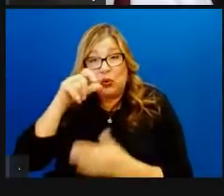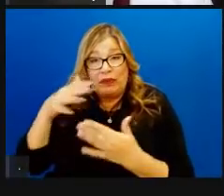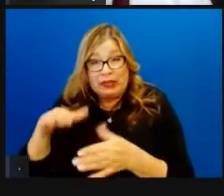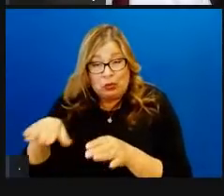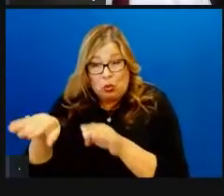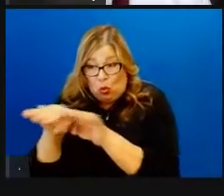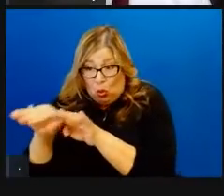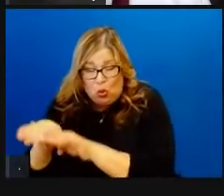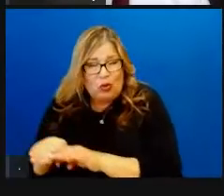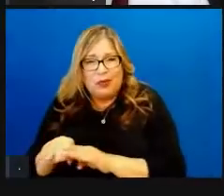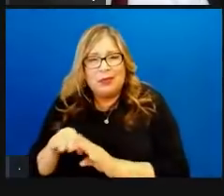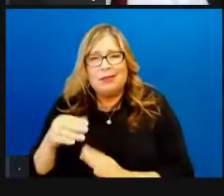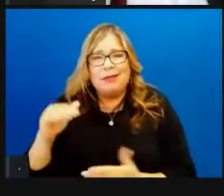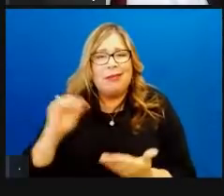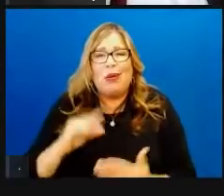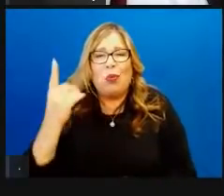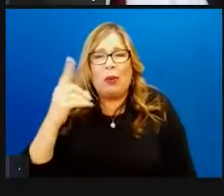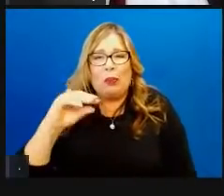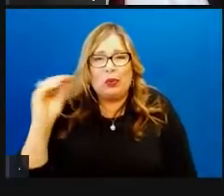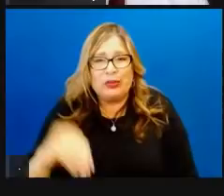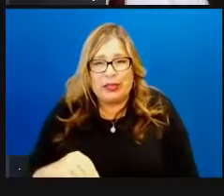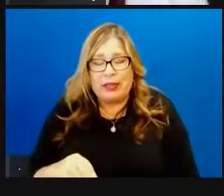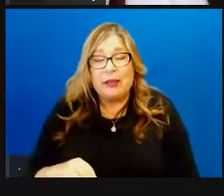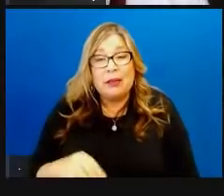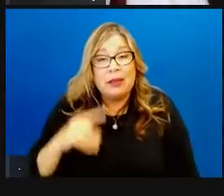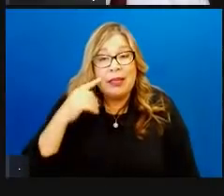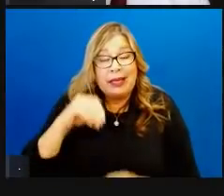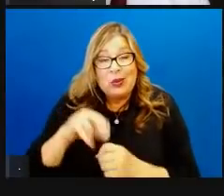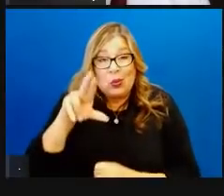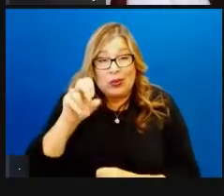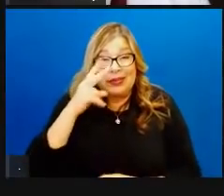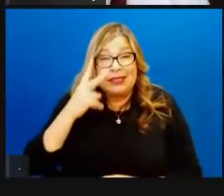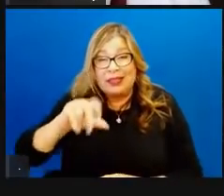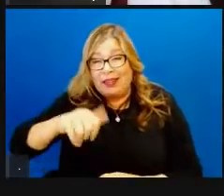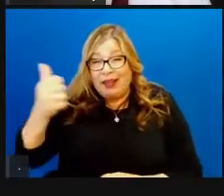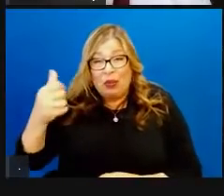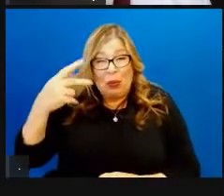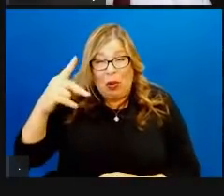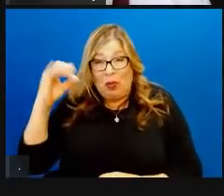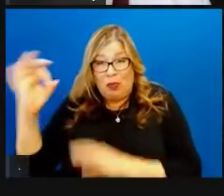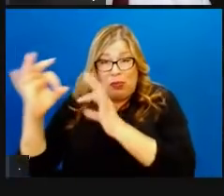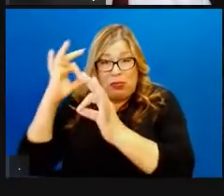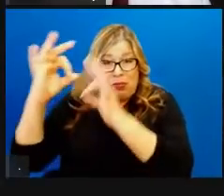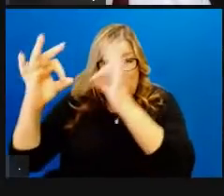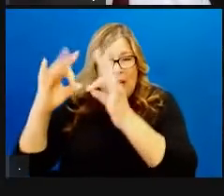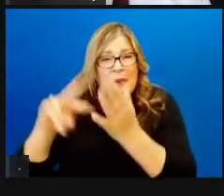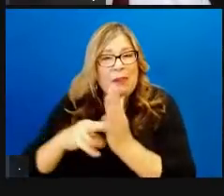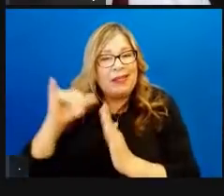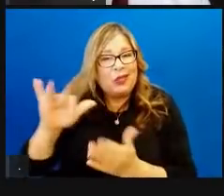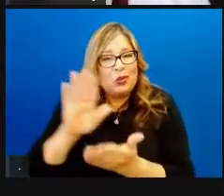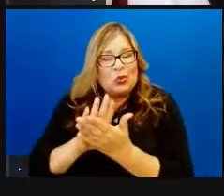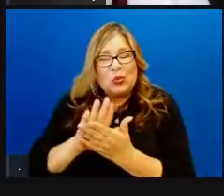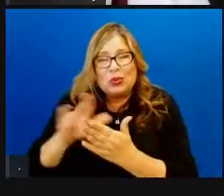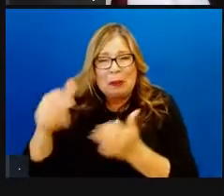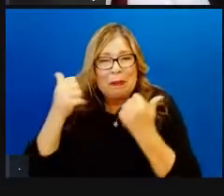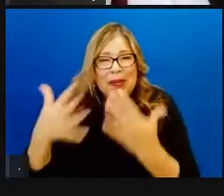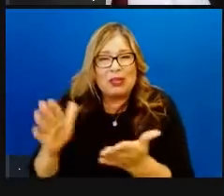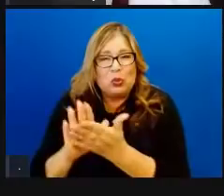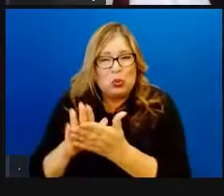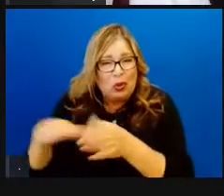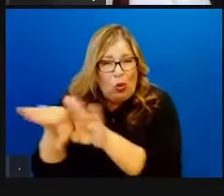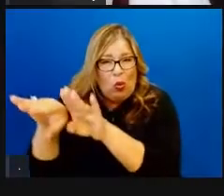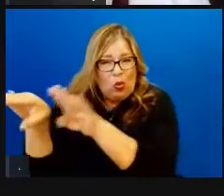nation, that there are pockets where many, many schools have closed. And that is directly related to how we have managed